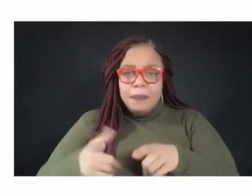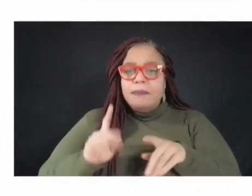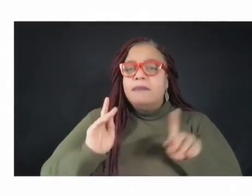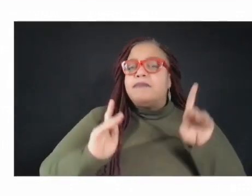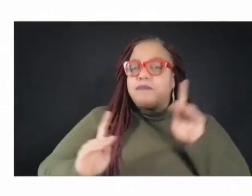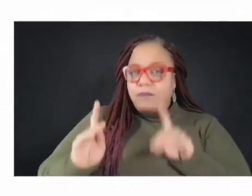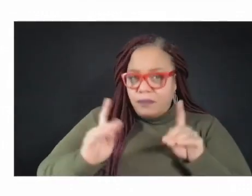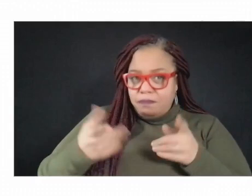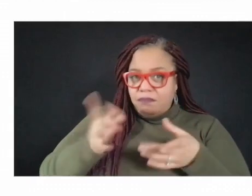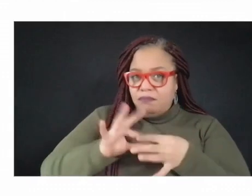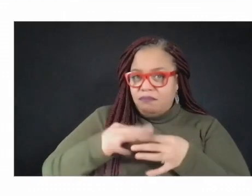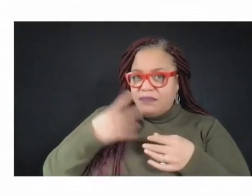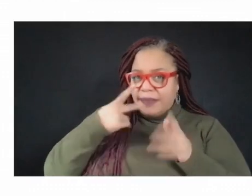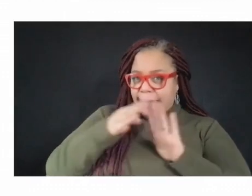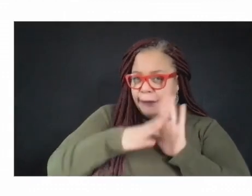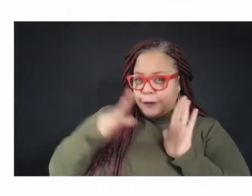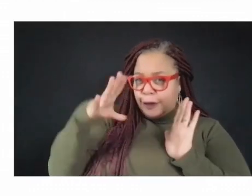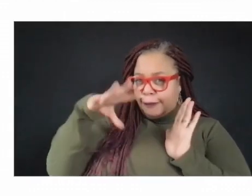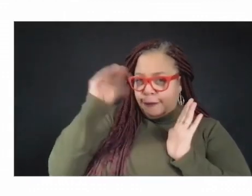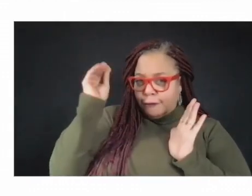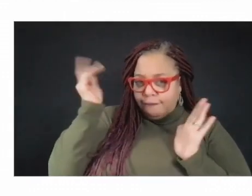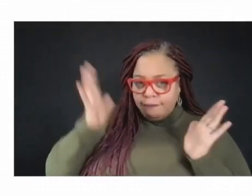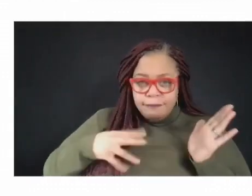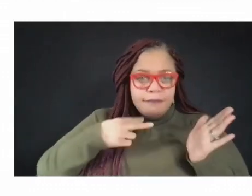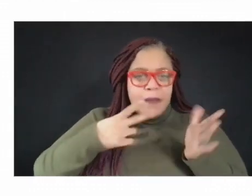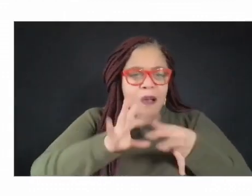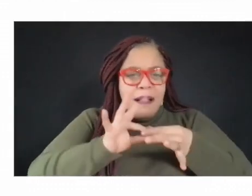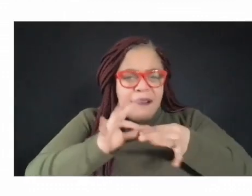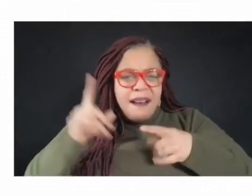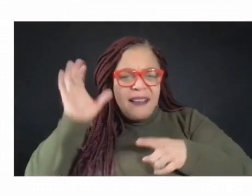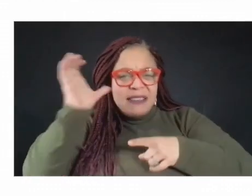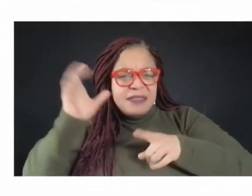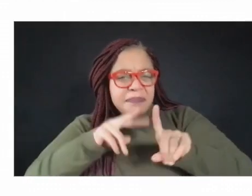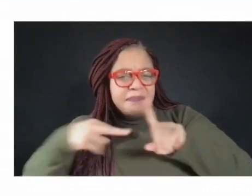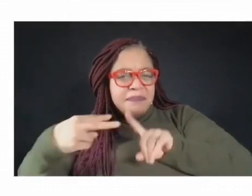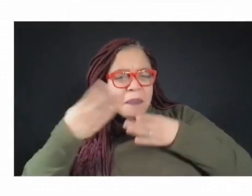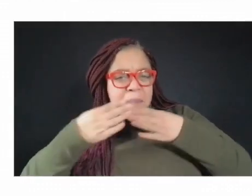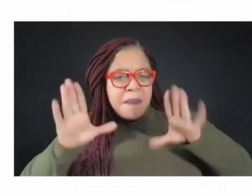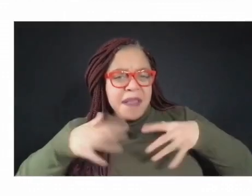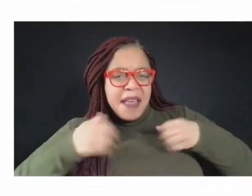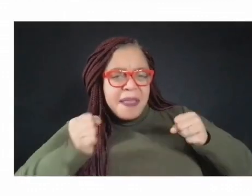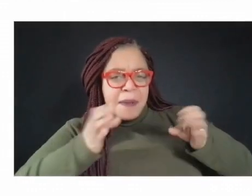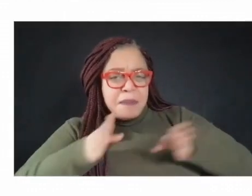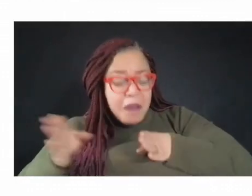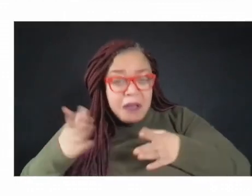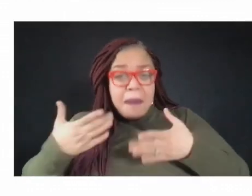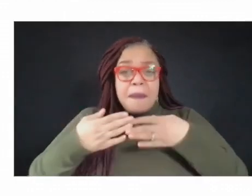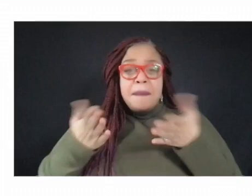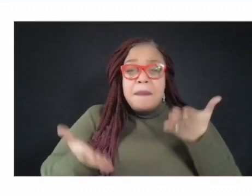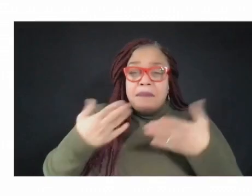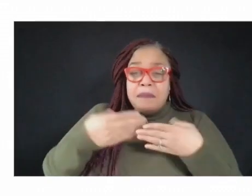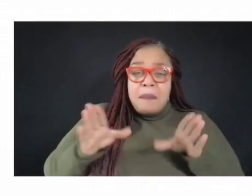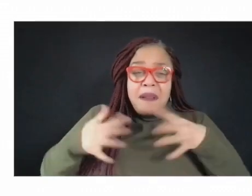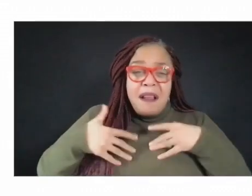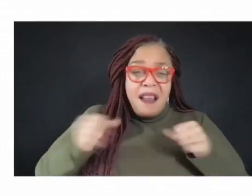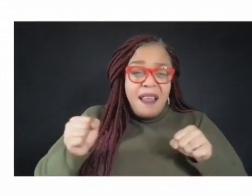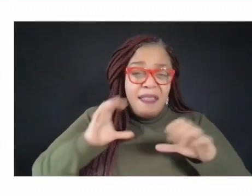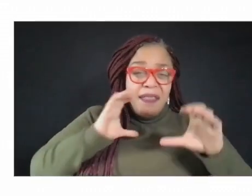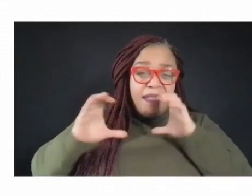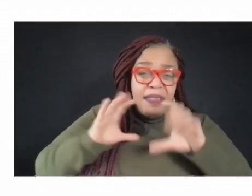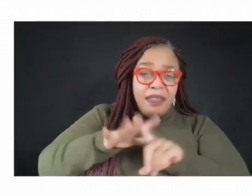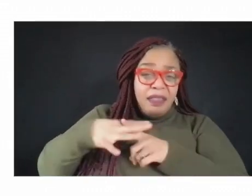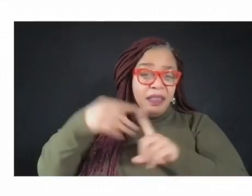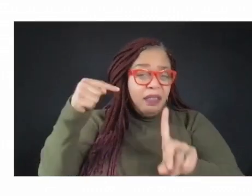health communication in the context of emergencies, requiring partnerships with behavioral